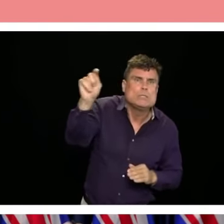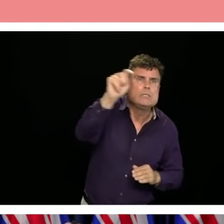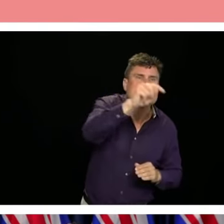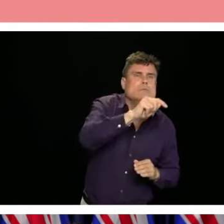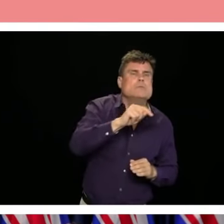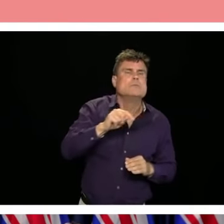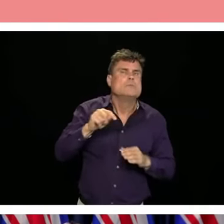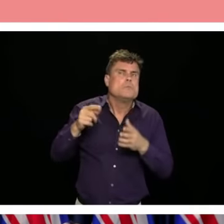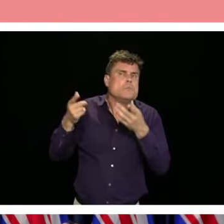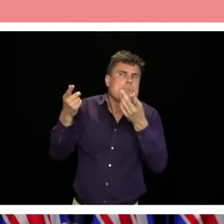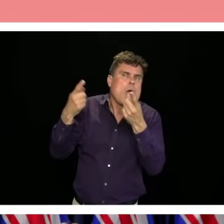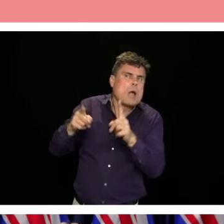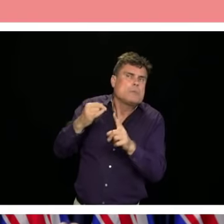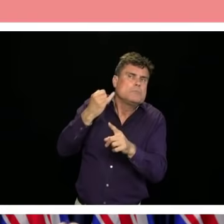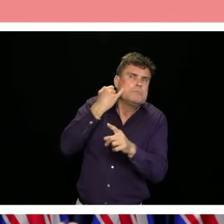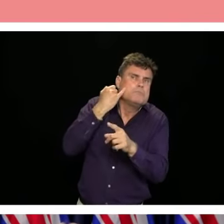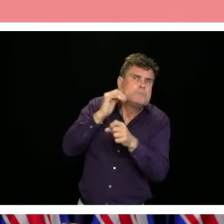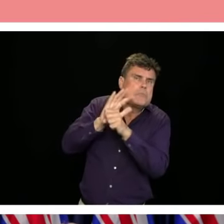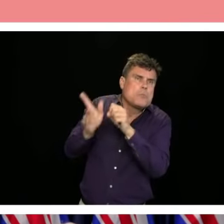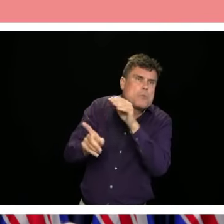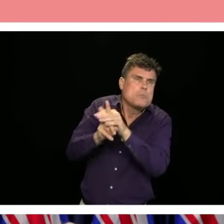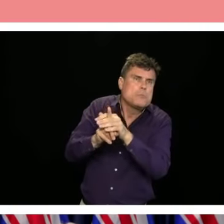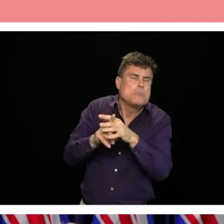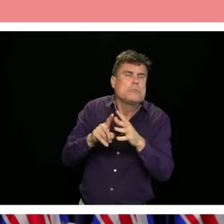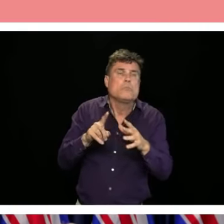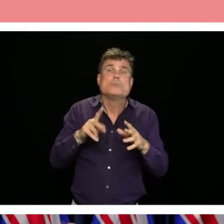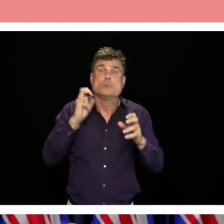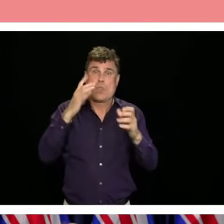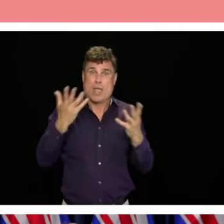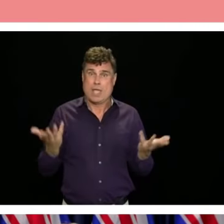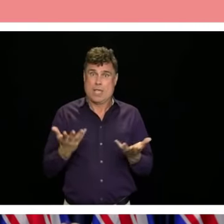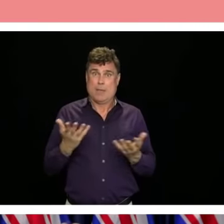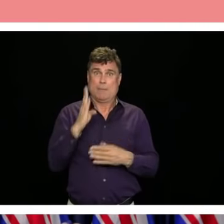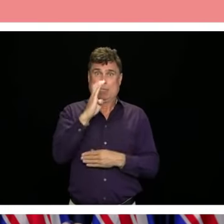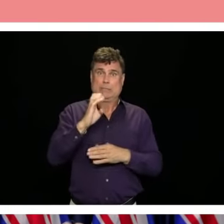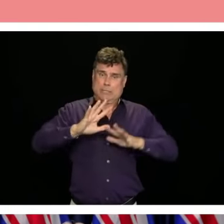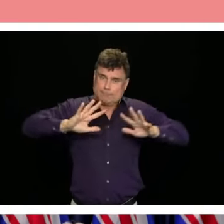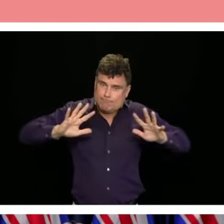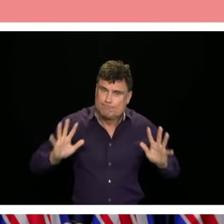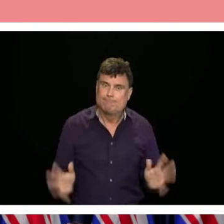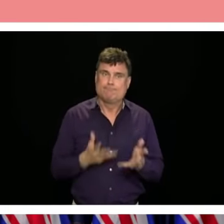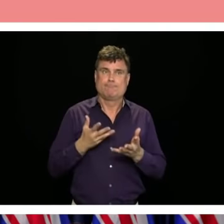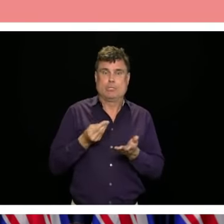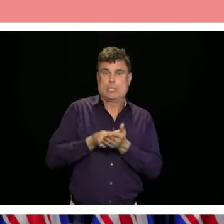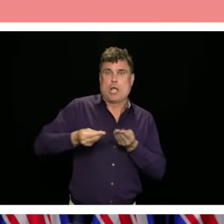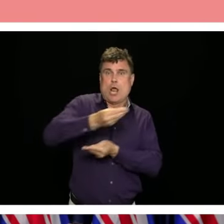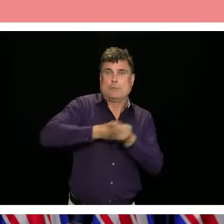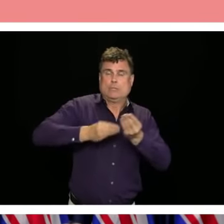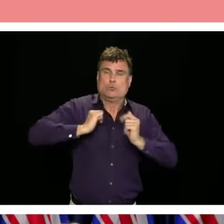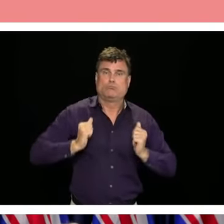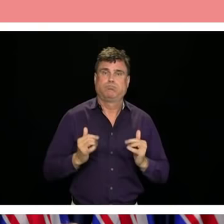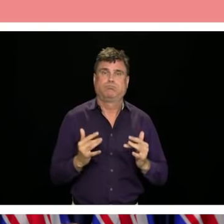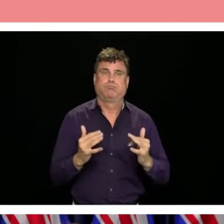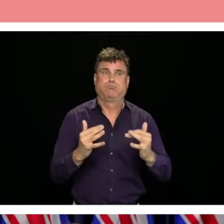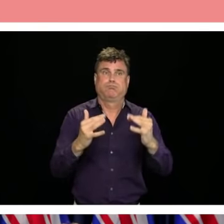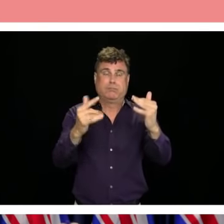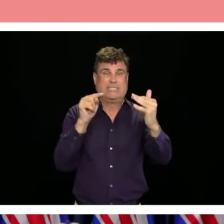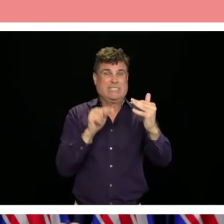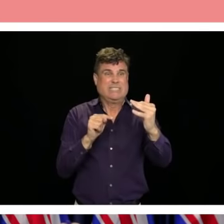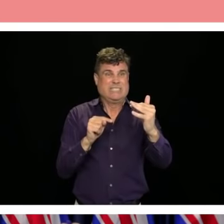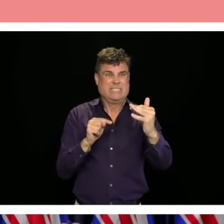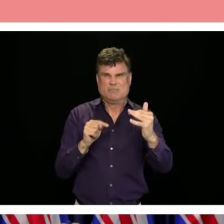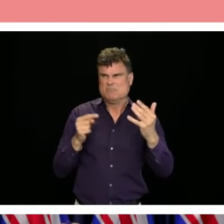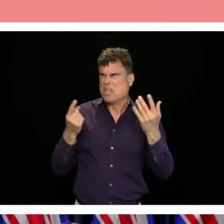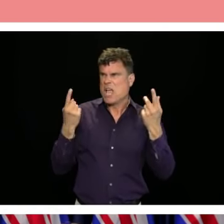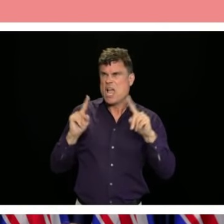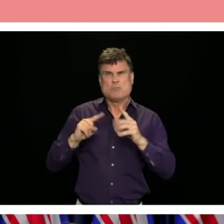give evidence and data to support how we need to do things going forward. And these are the things that we will be following. We'll be following